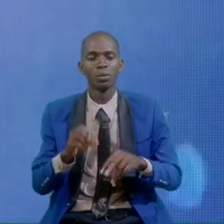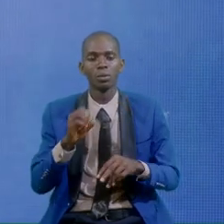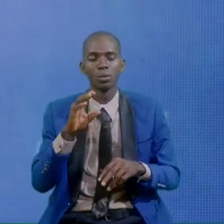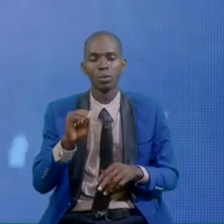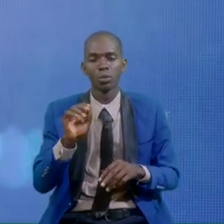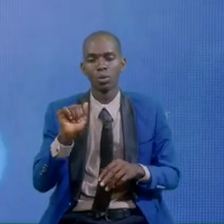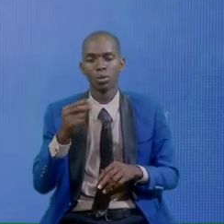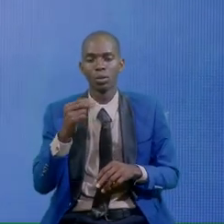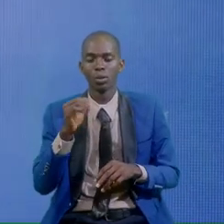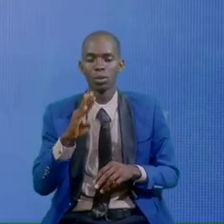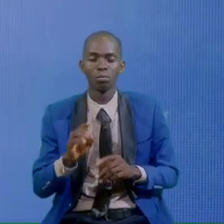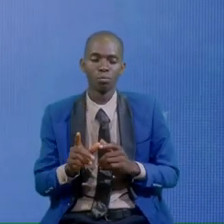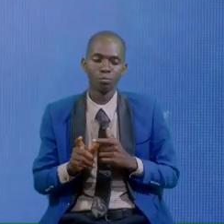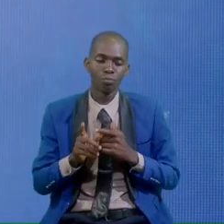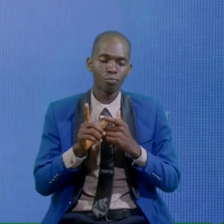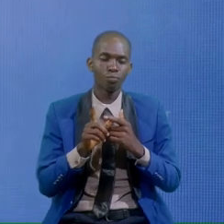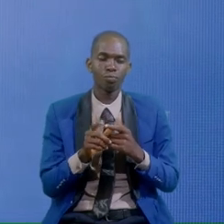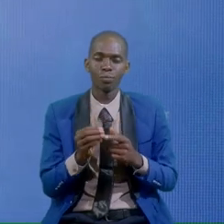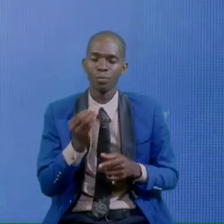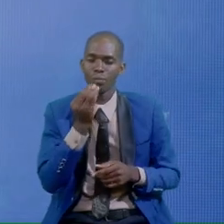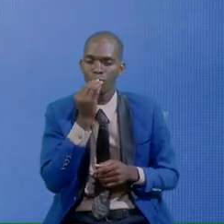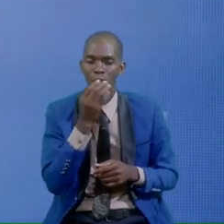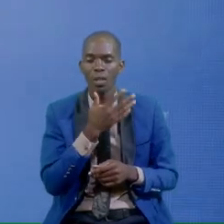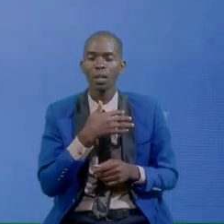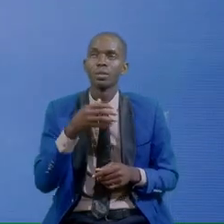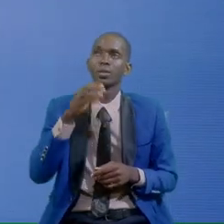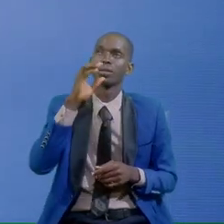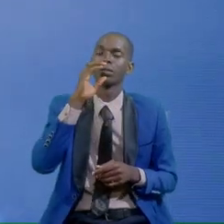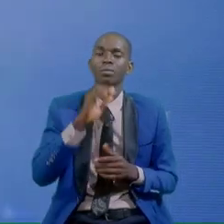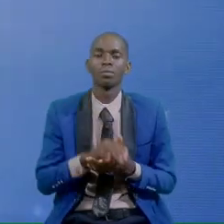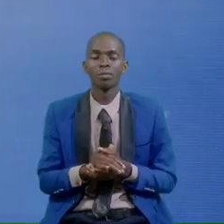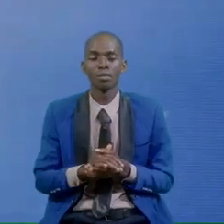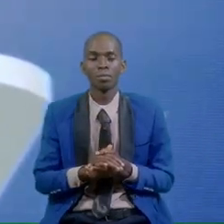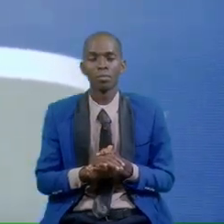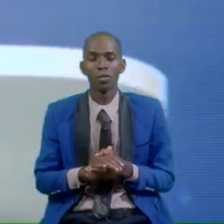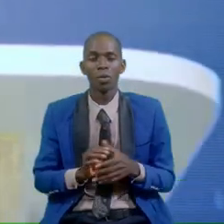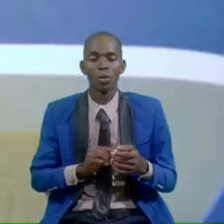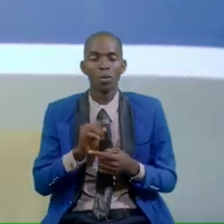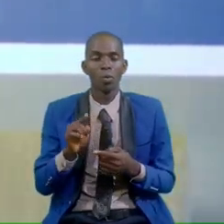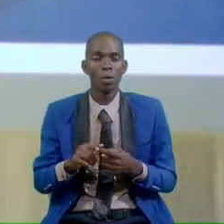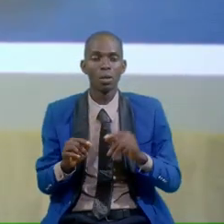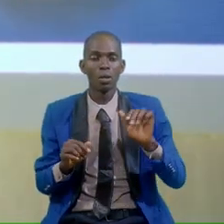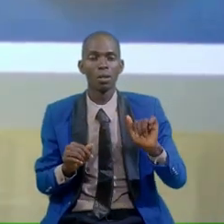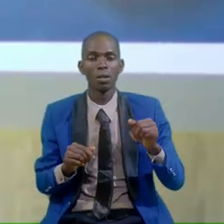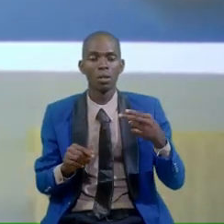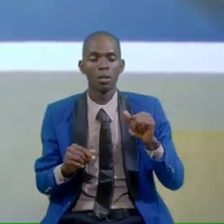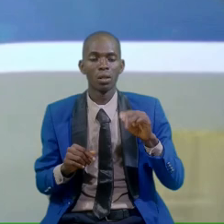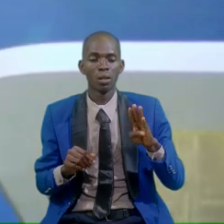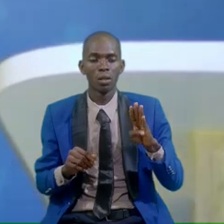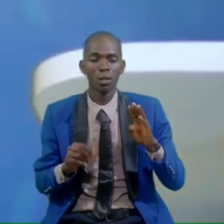up to eat and to drink. When Ahab can